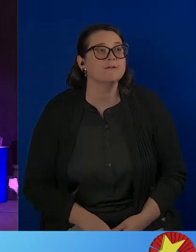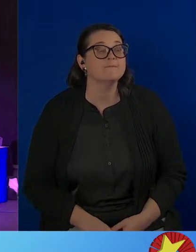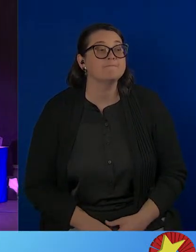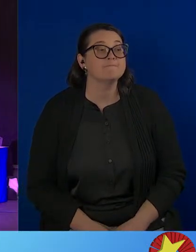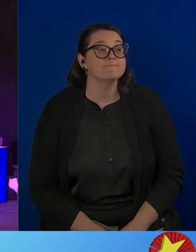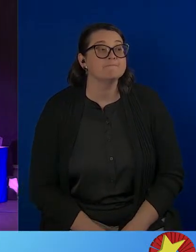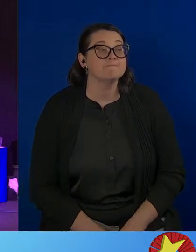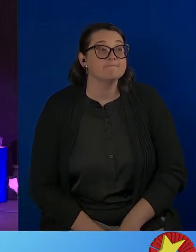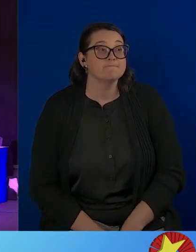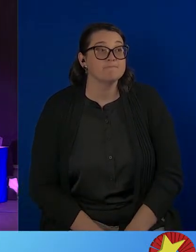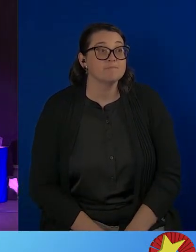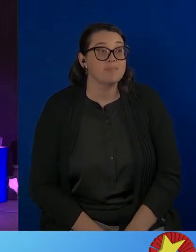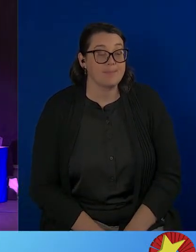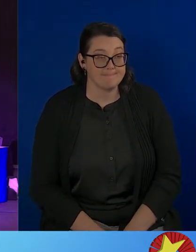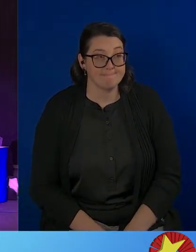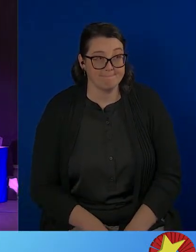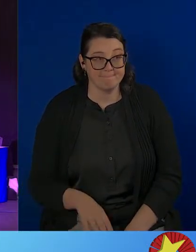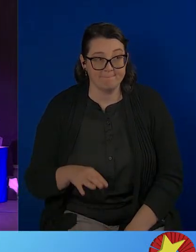consent.